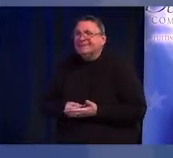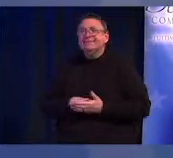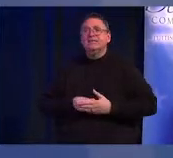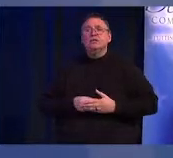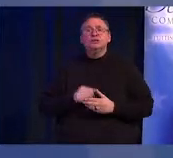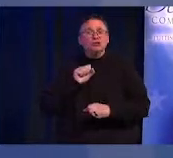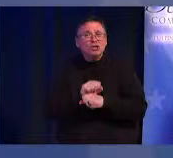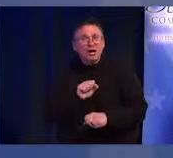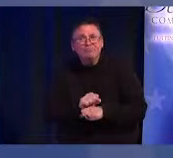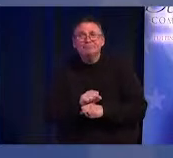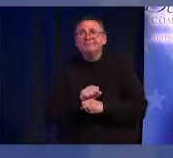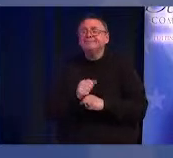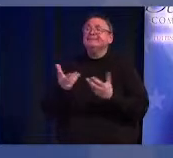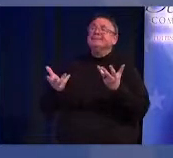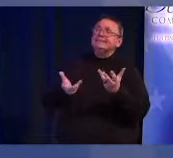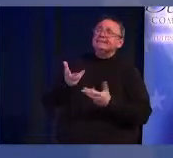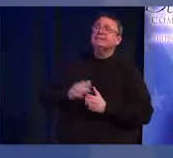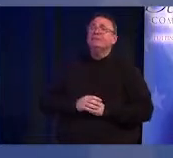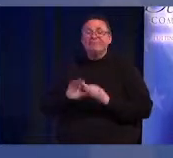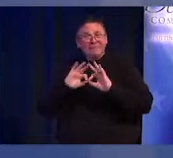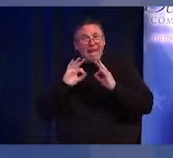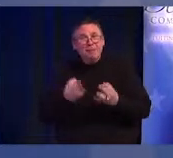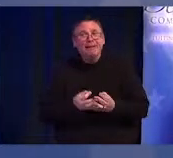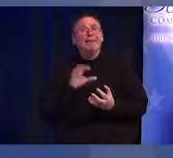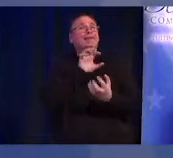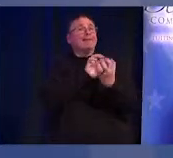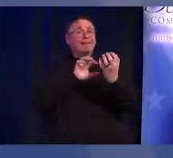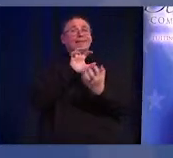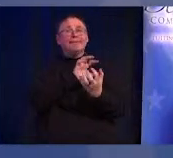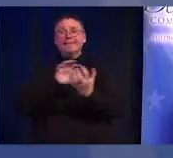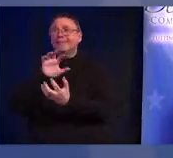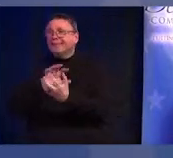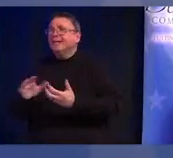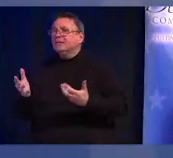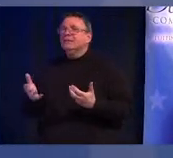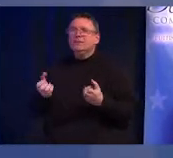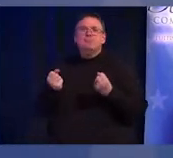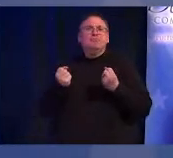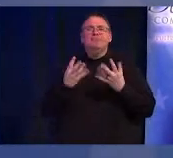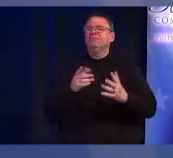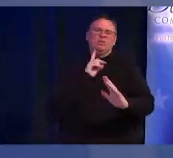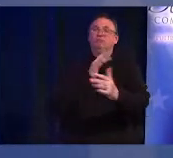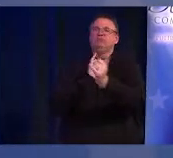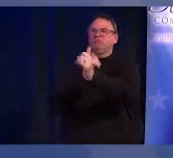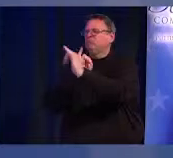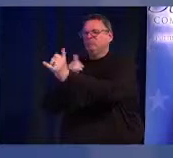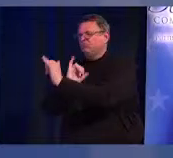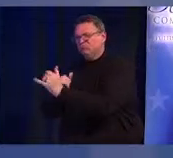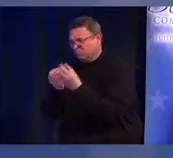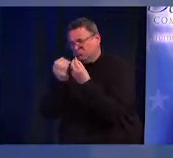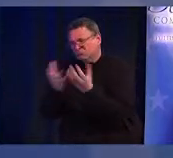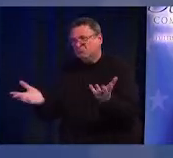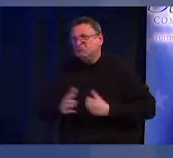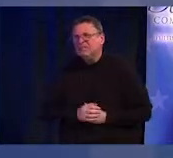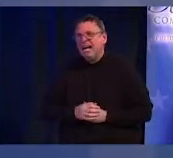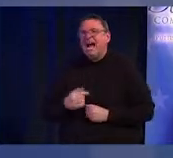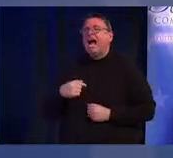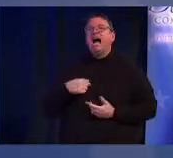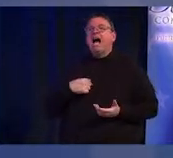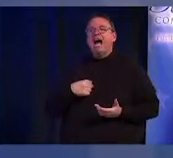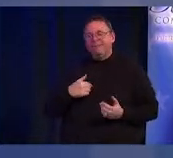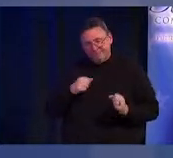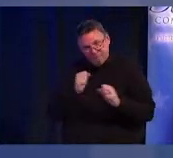career issues, family issues, just as many of you have. I've fought